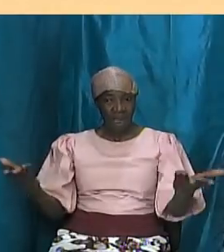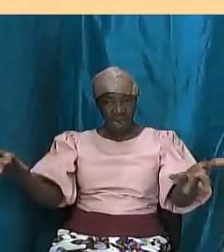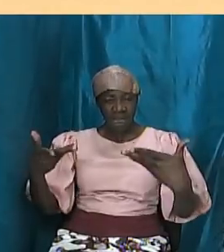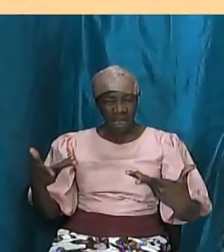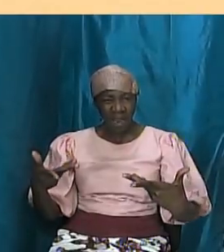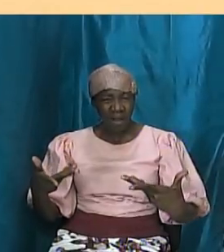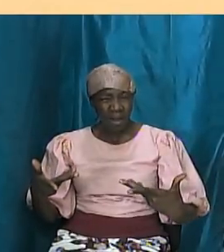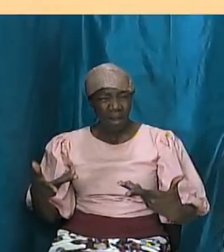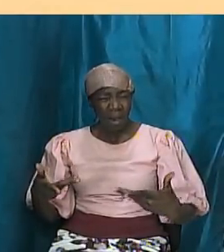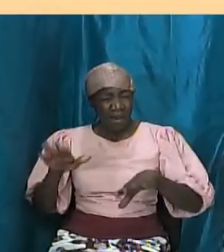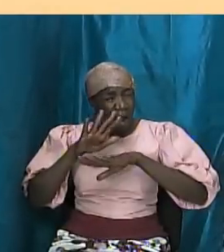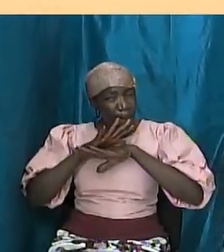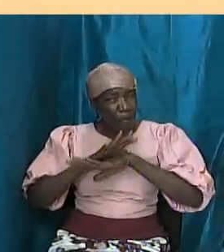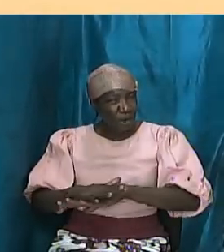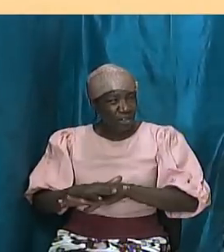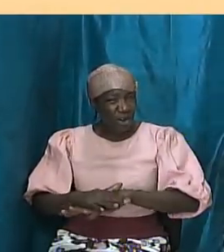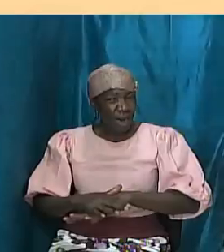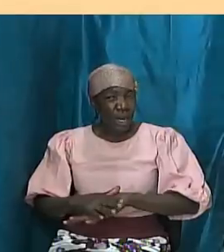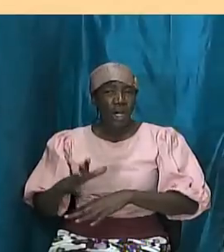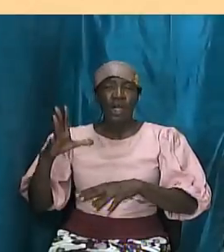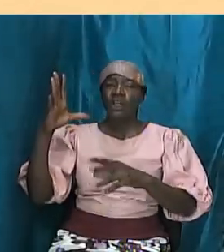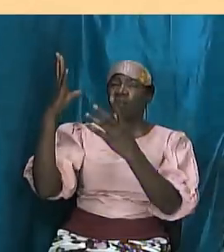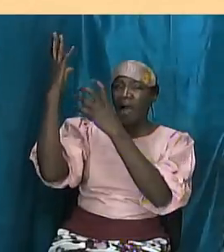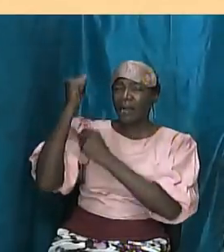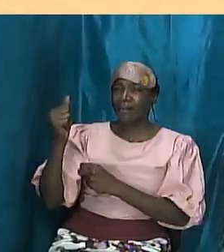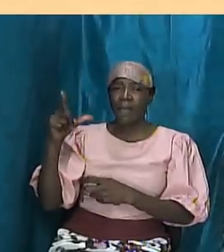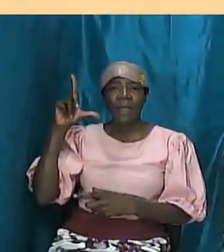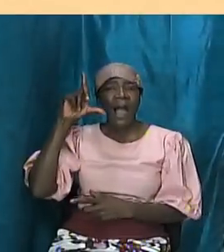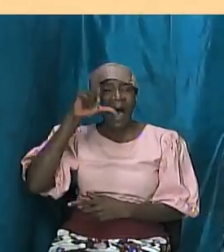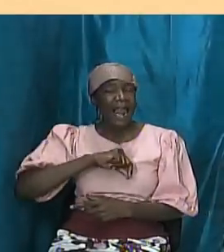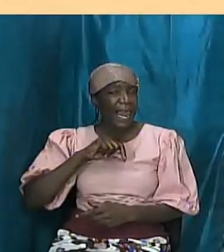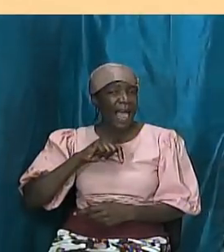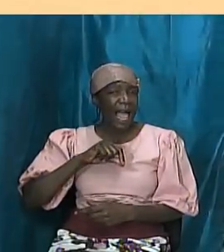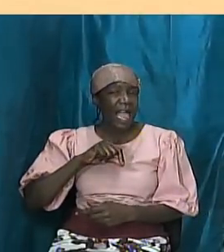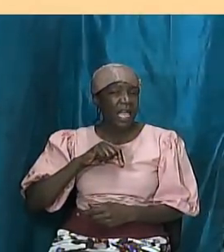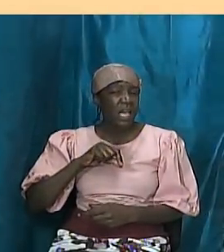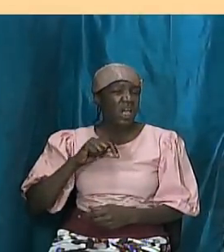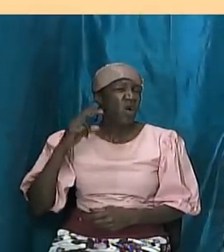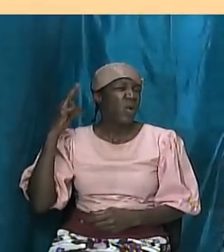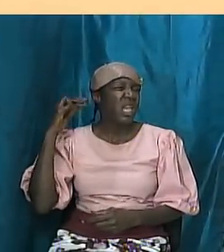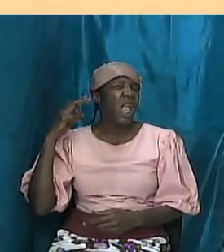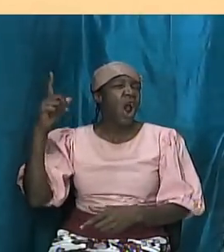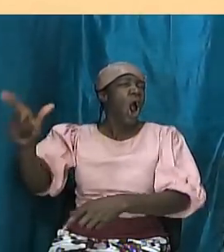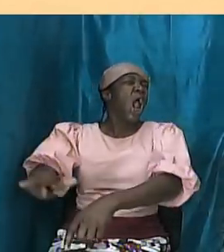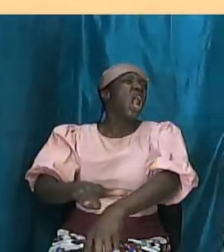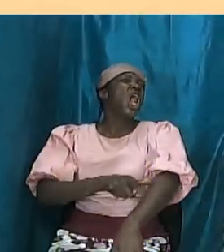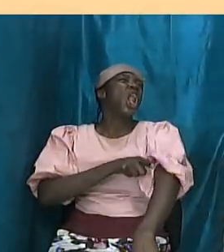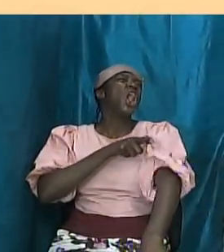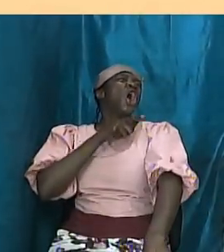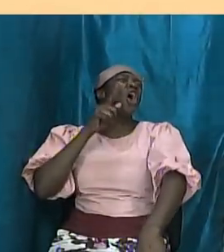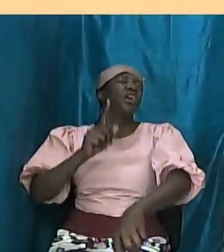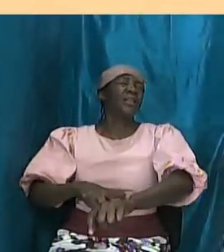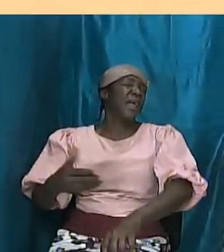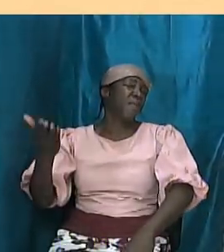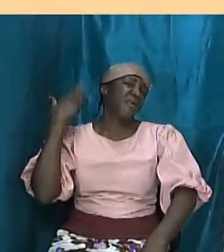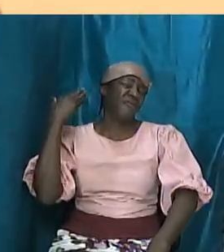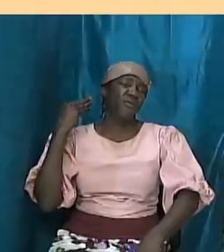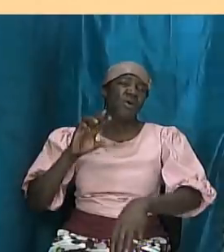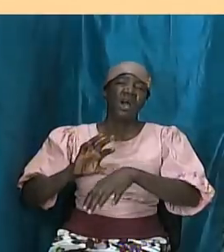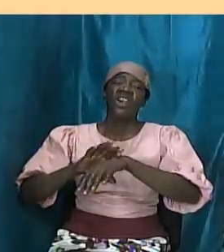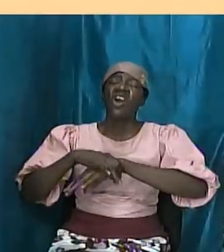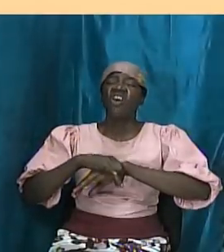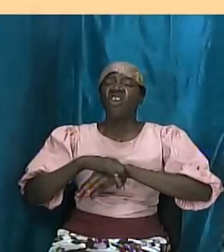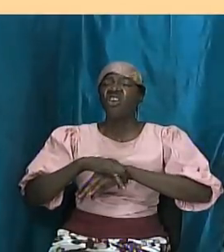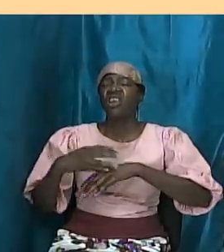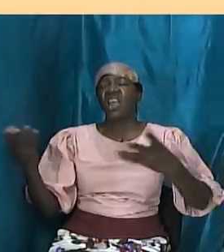a lie that we have been here billions of years ago, and the earth was around from that